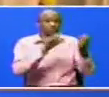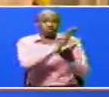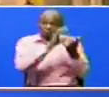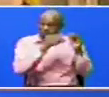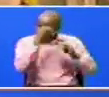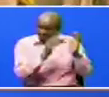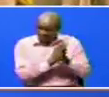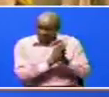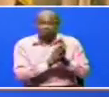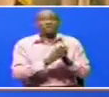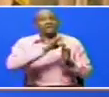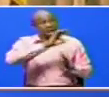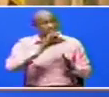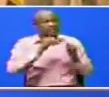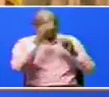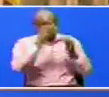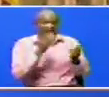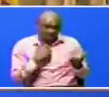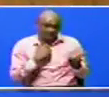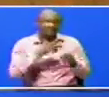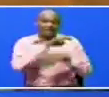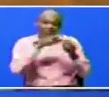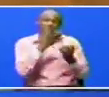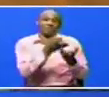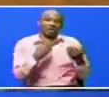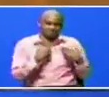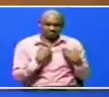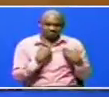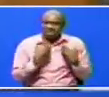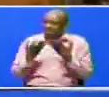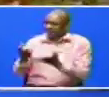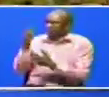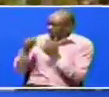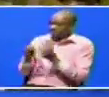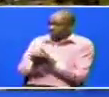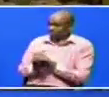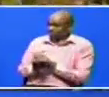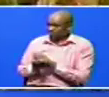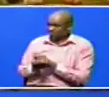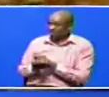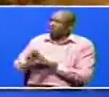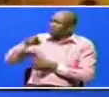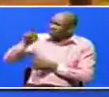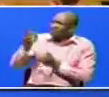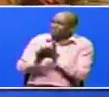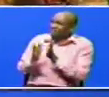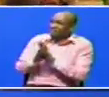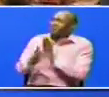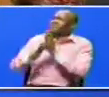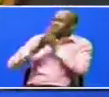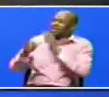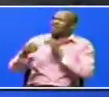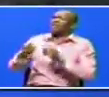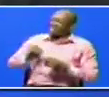at the county level, and as you can see at the National Tallying Centre. On a very light note, finally, yes. You became the quite the attraction